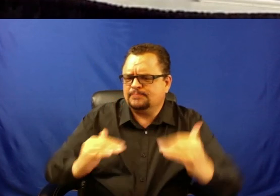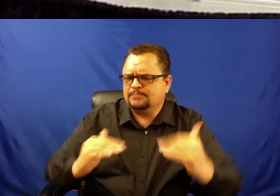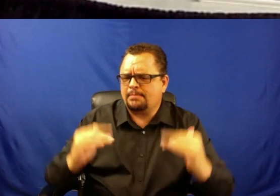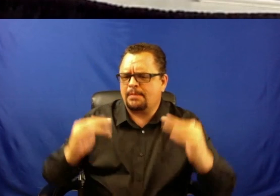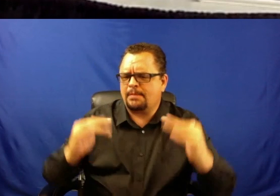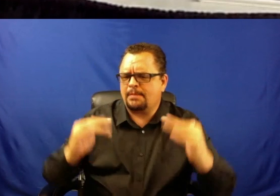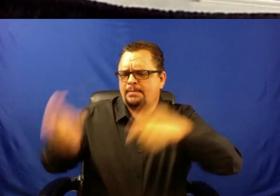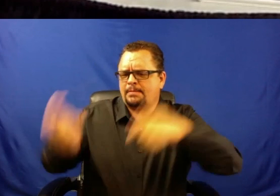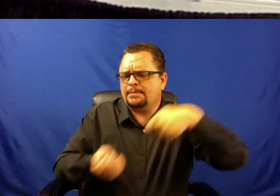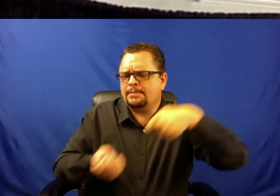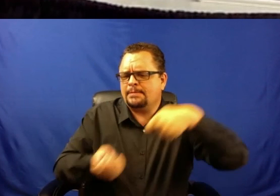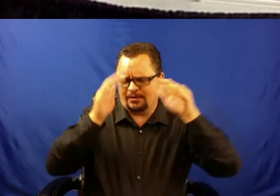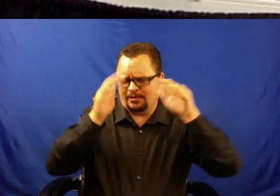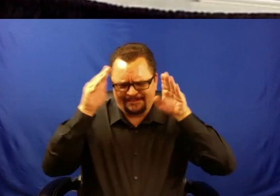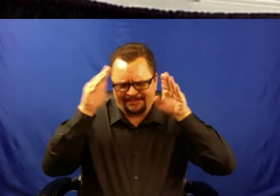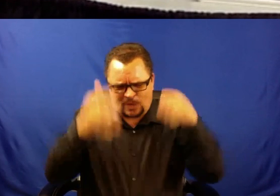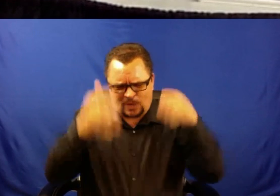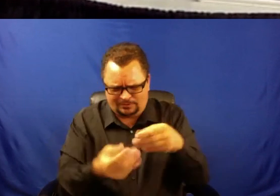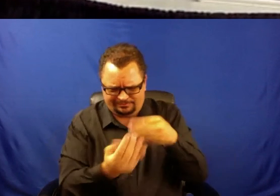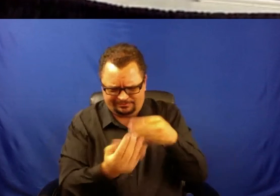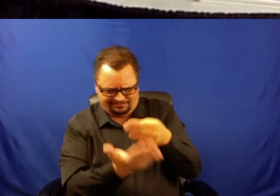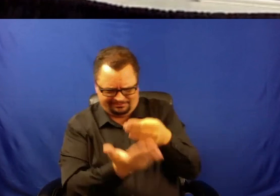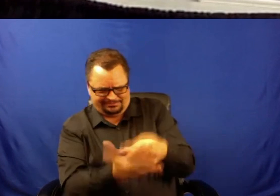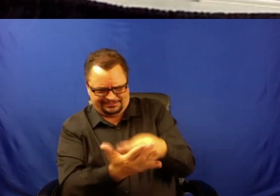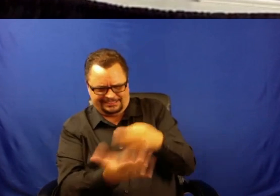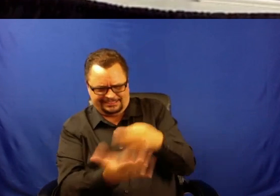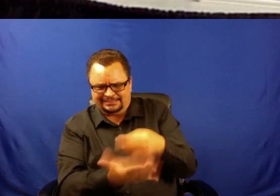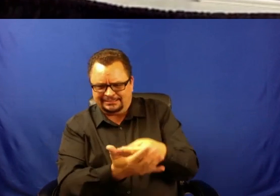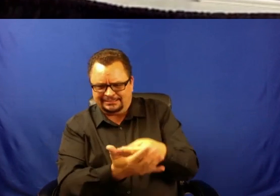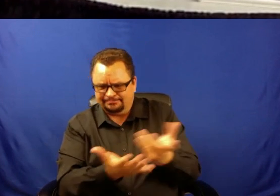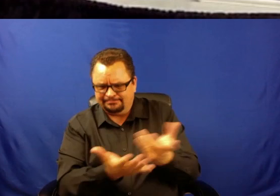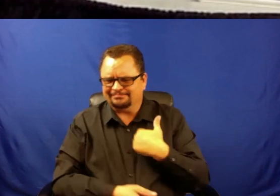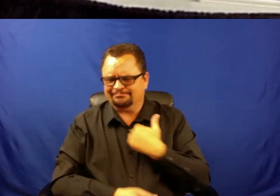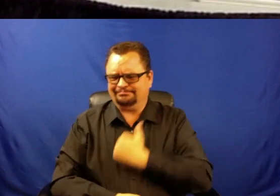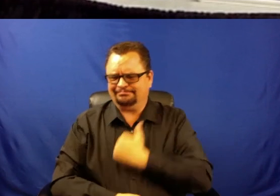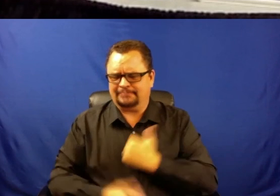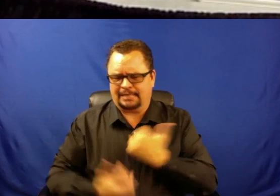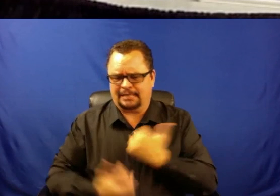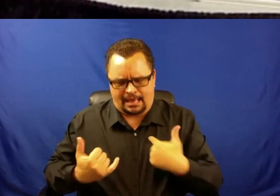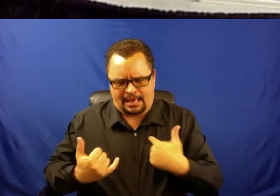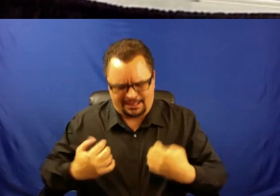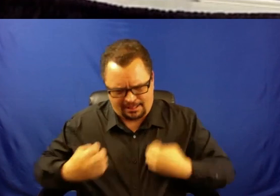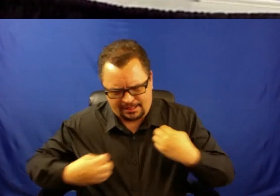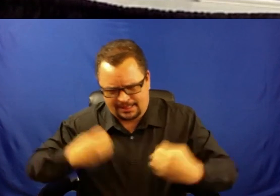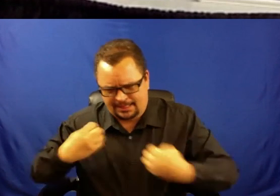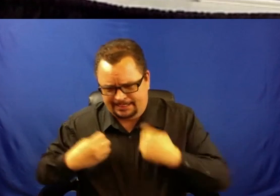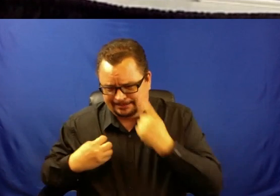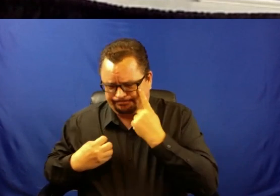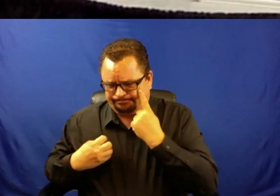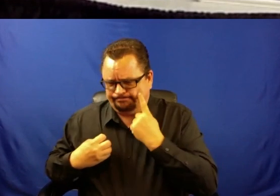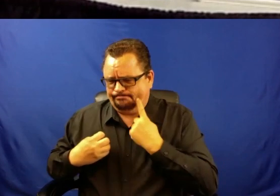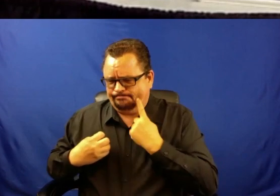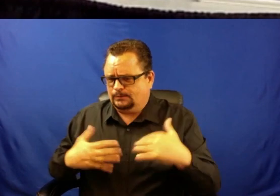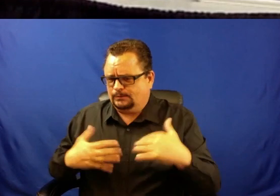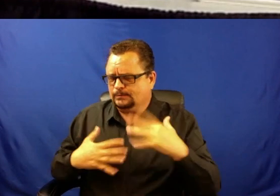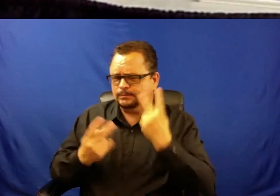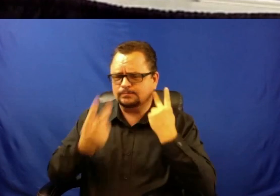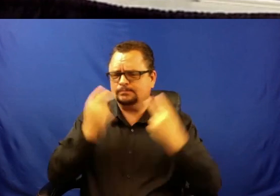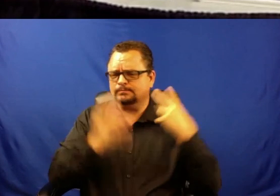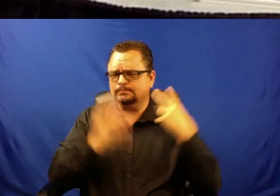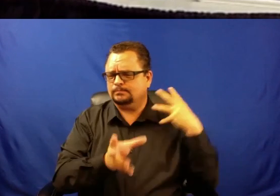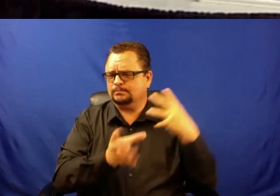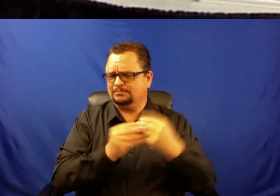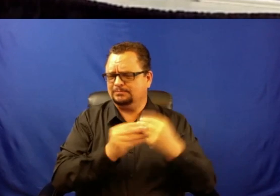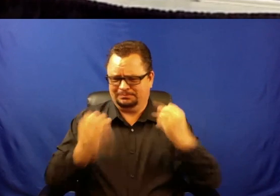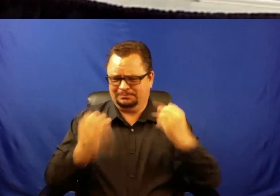but I think all of us are carrying a lot. Yeah. Have been carrying a lot. Yeah. No, I think